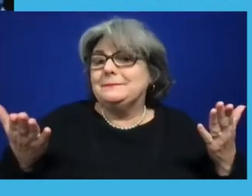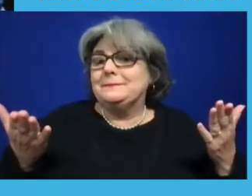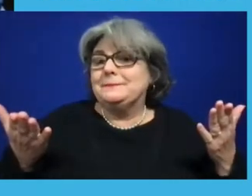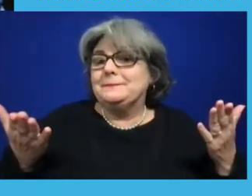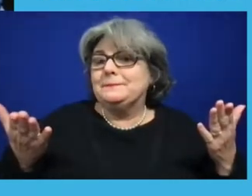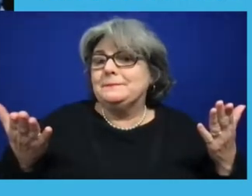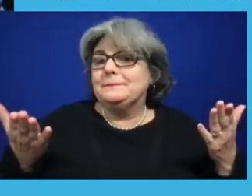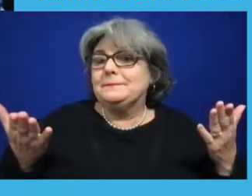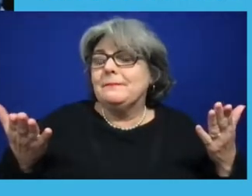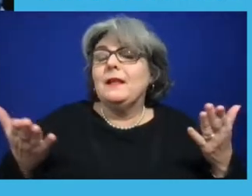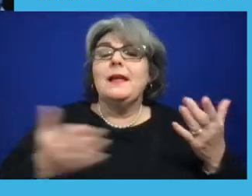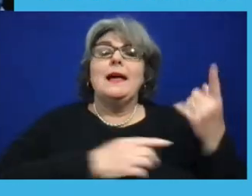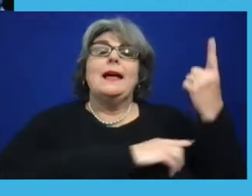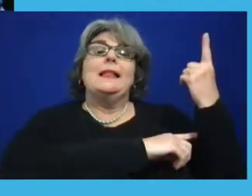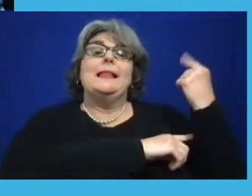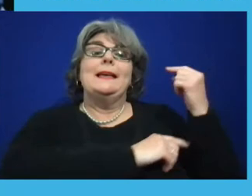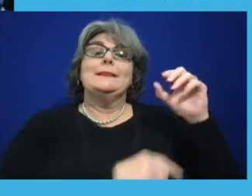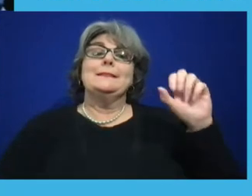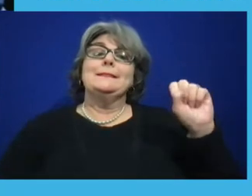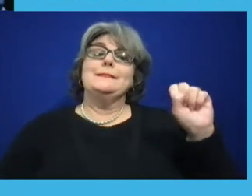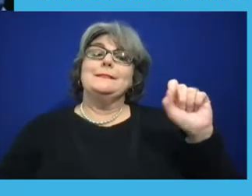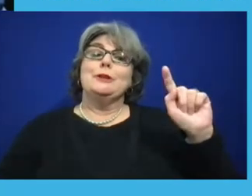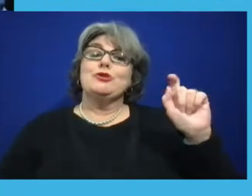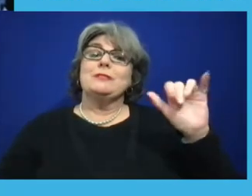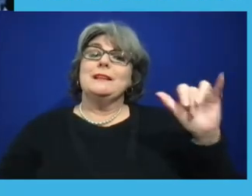are just making stuff up.